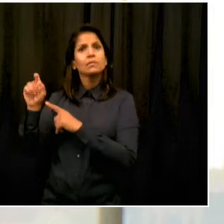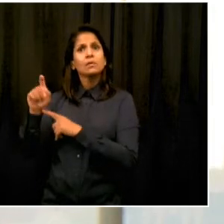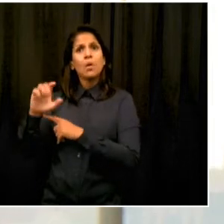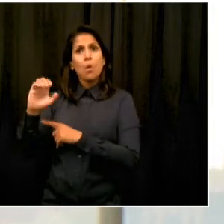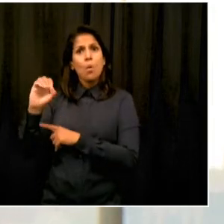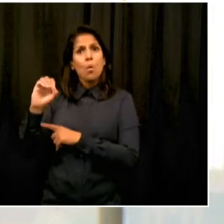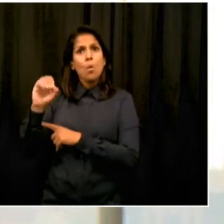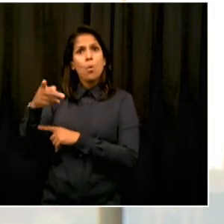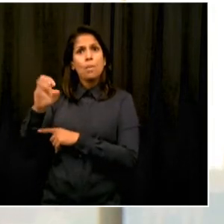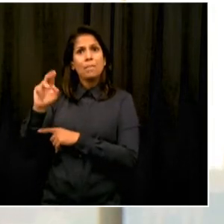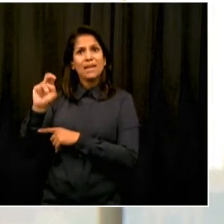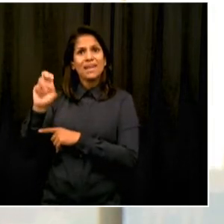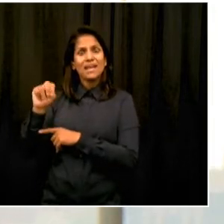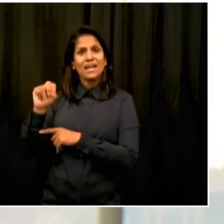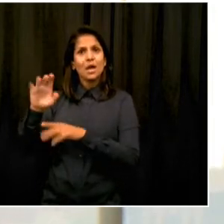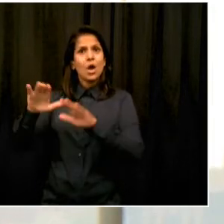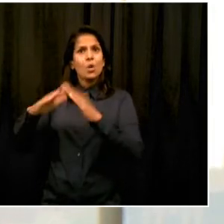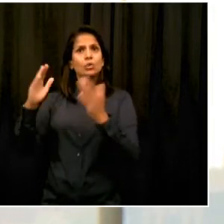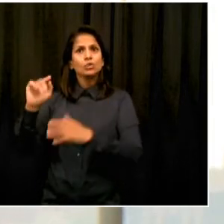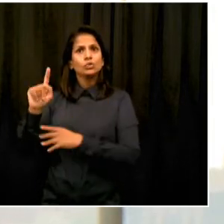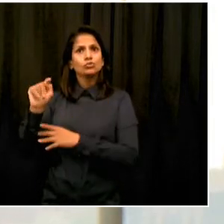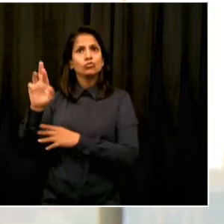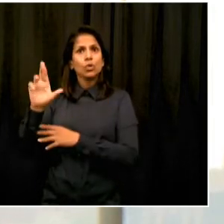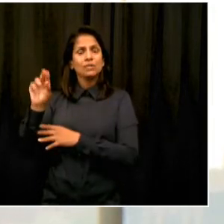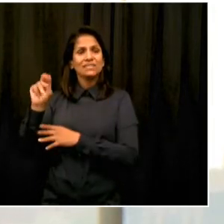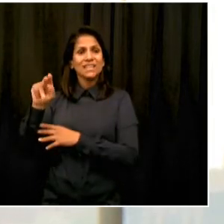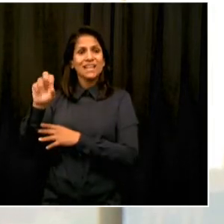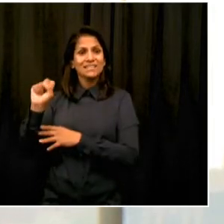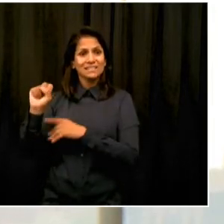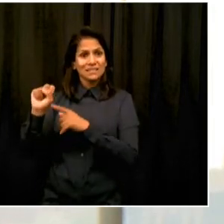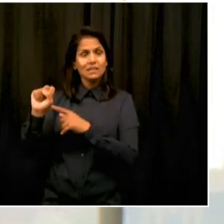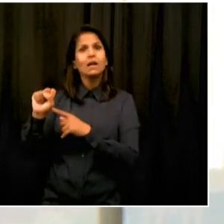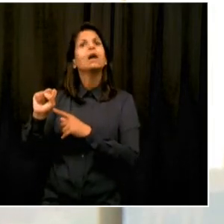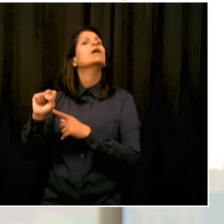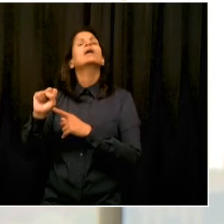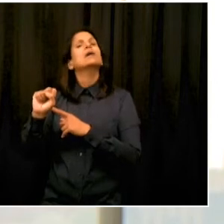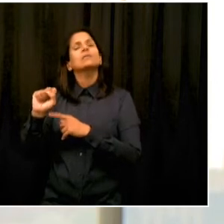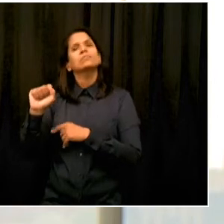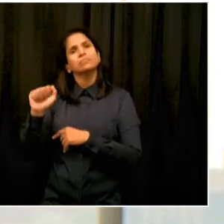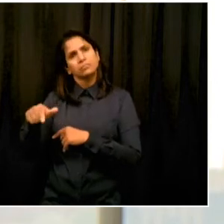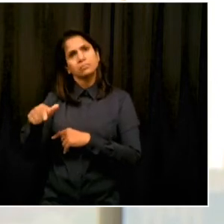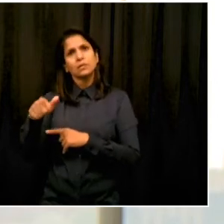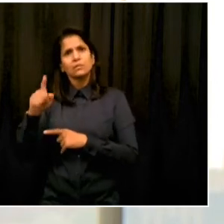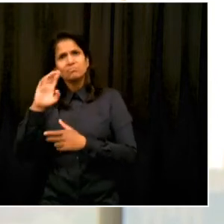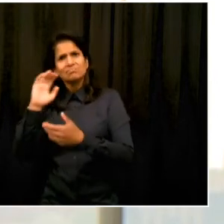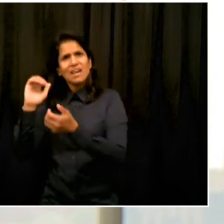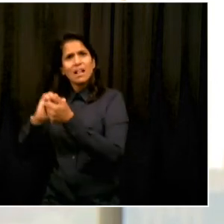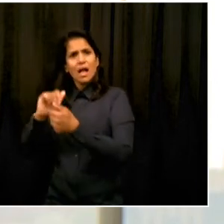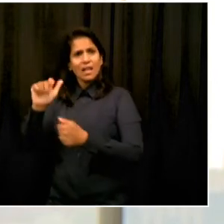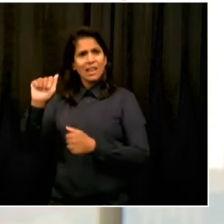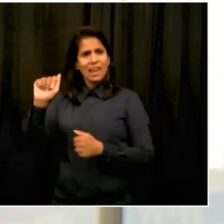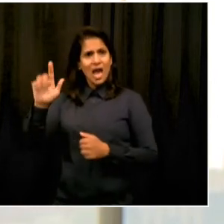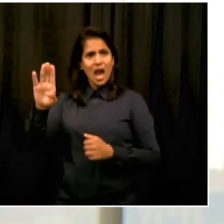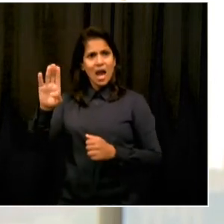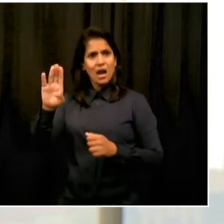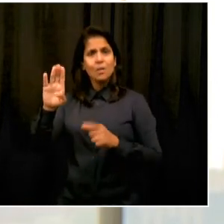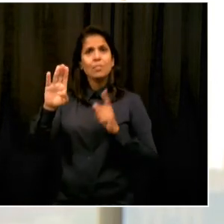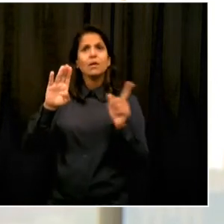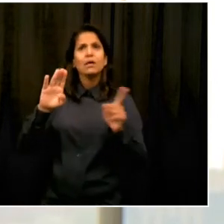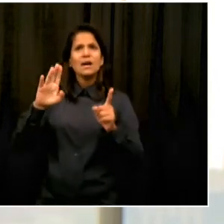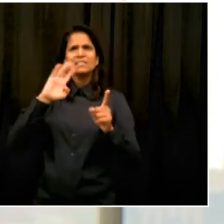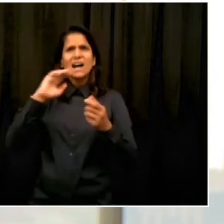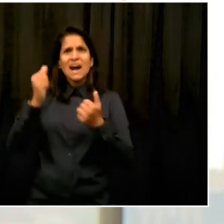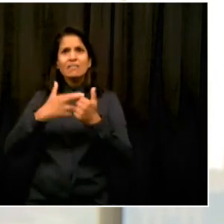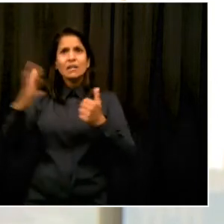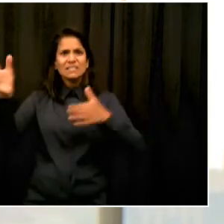in operating this pandemic response lab. Again, creating from scratch a solution. I can't